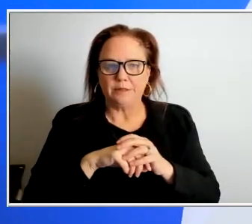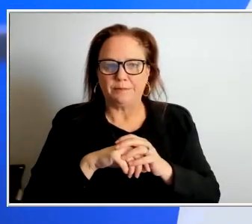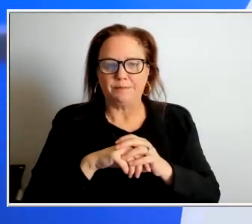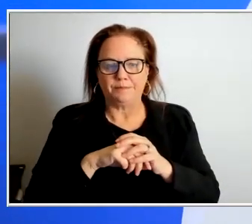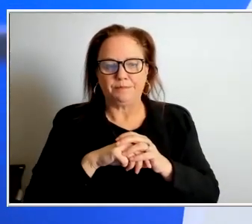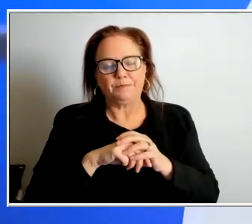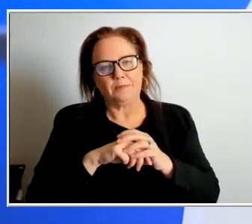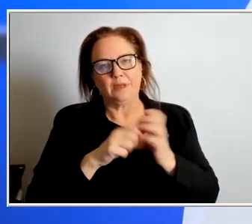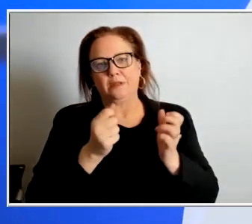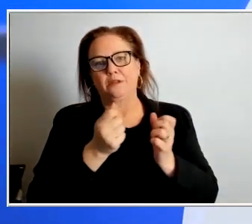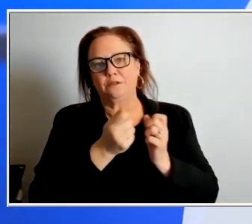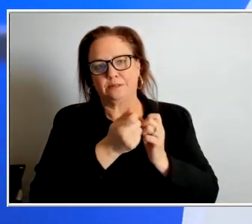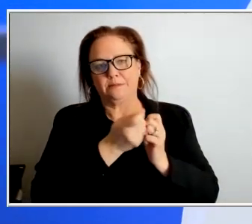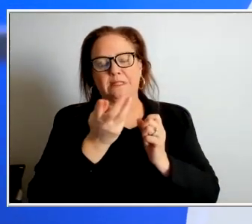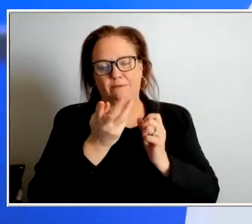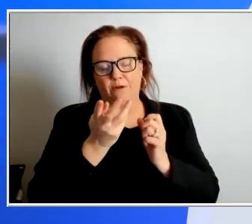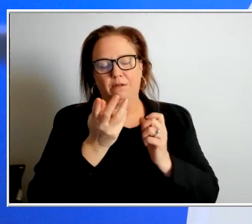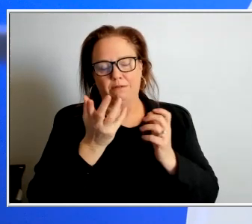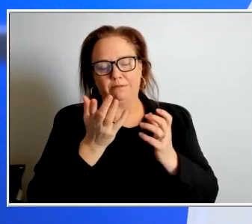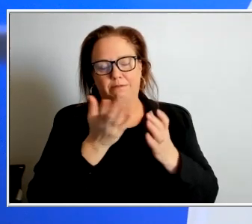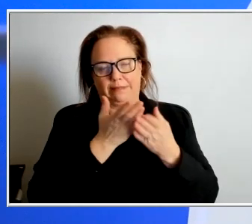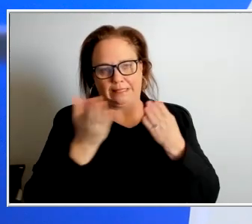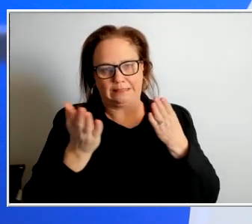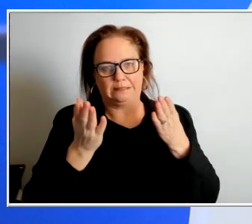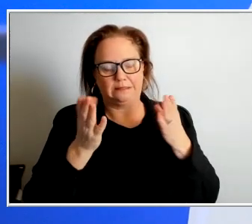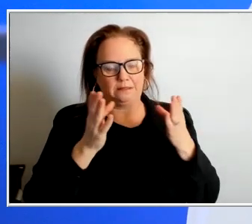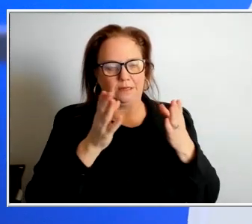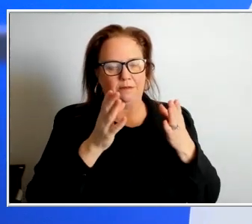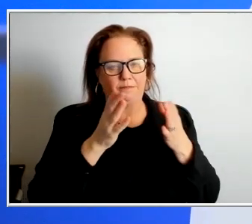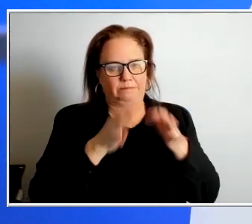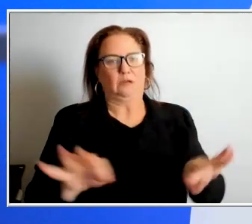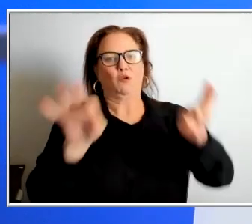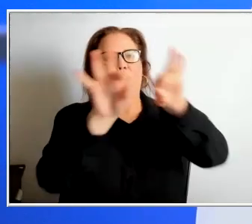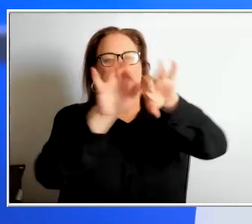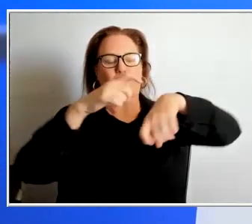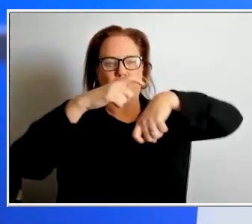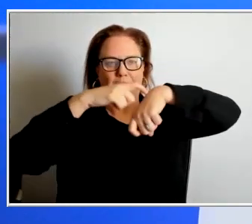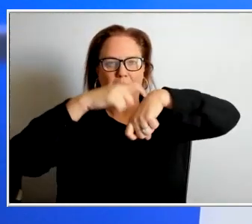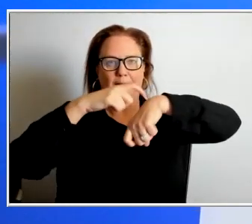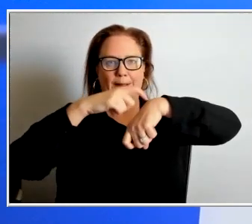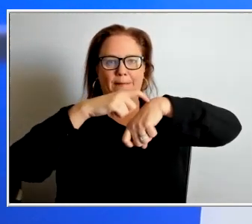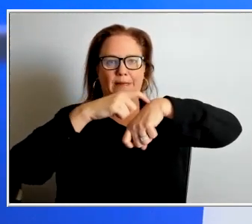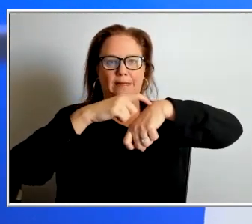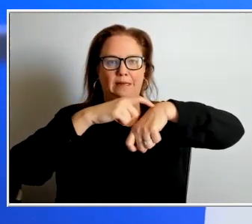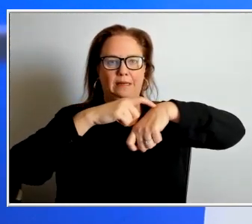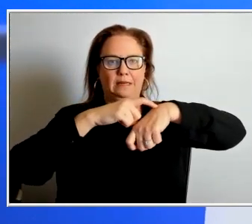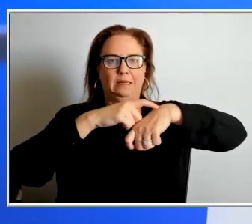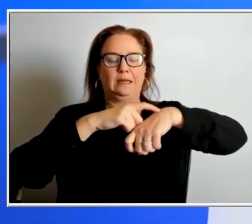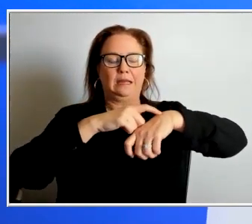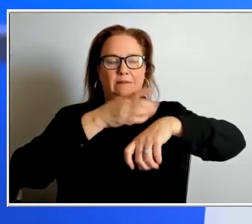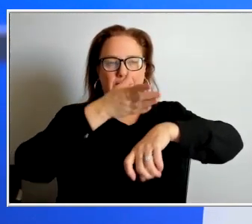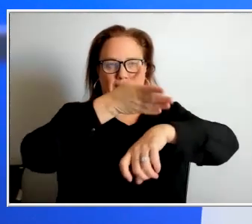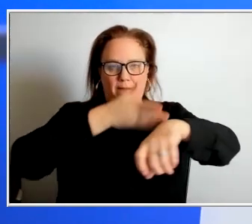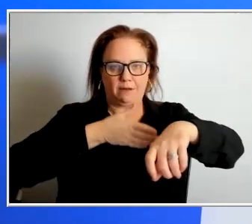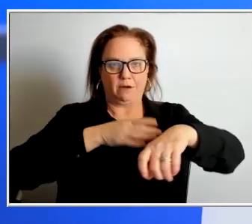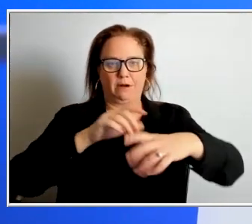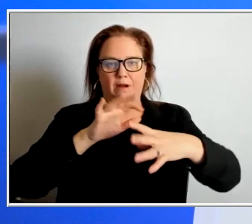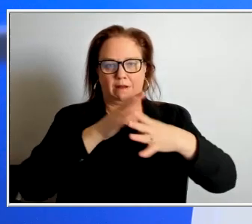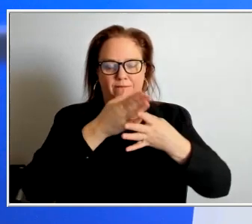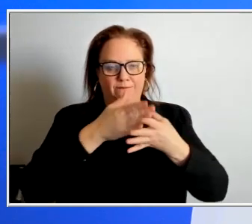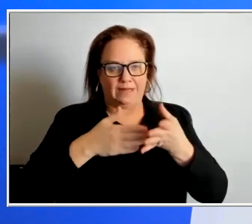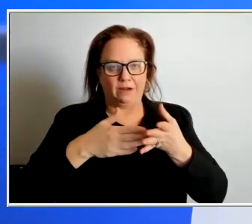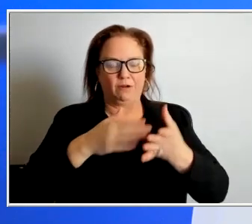of multiple zones of critical timing. So if a part is to be amputated, be it a finger, a hand,